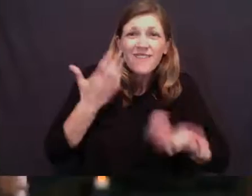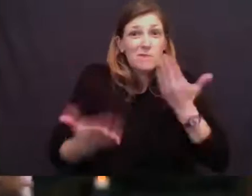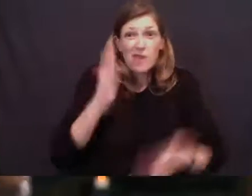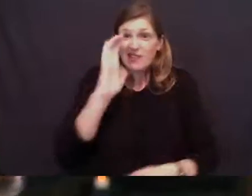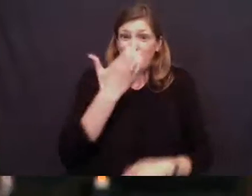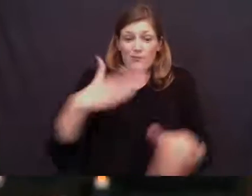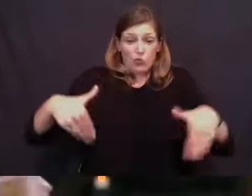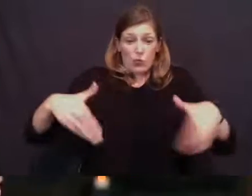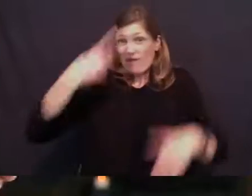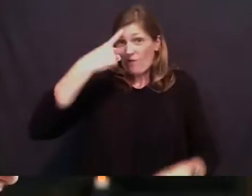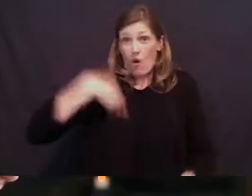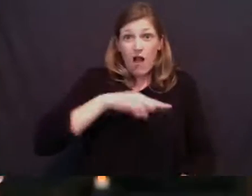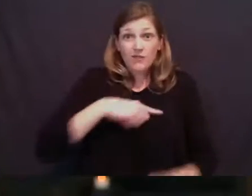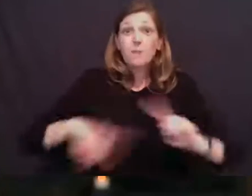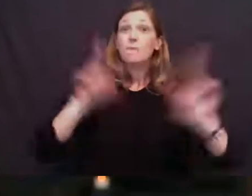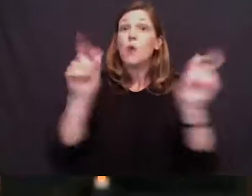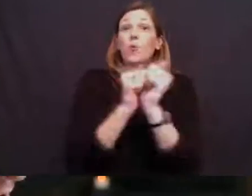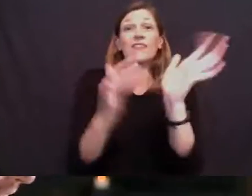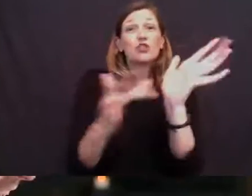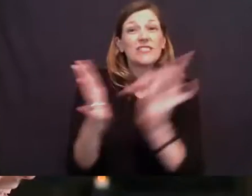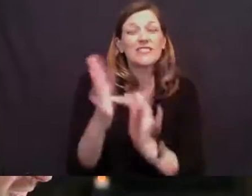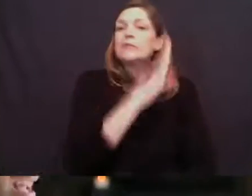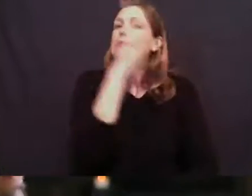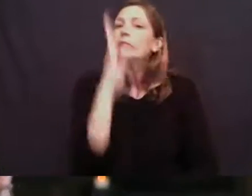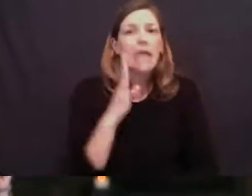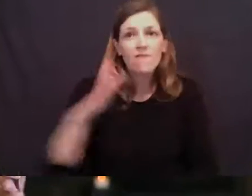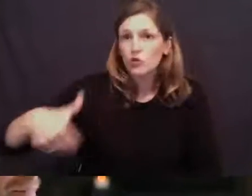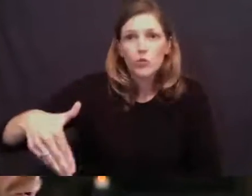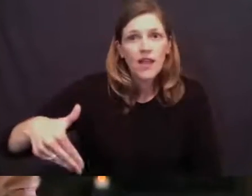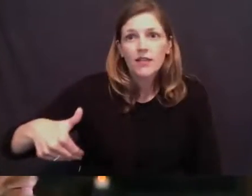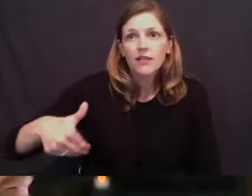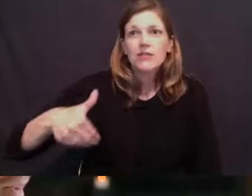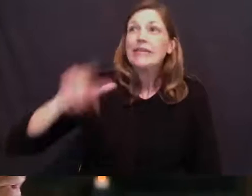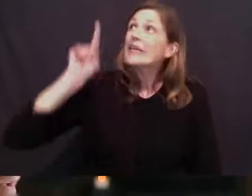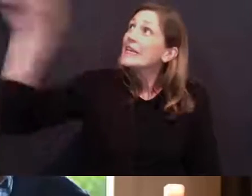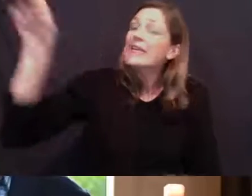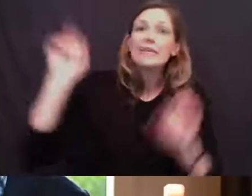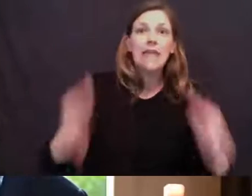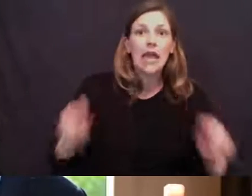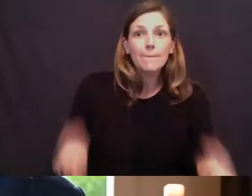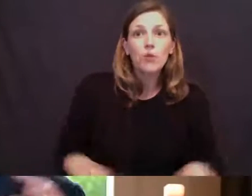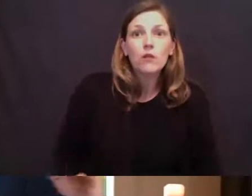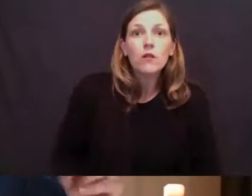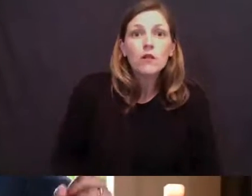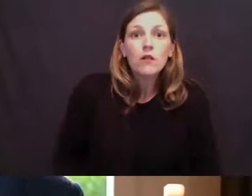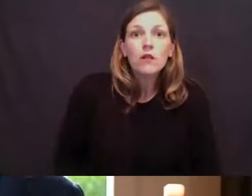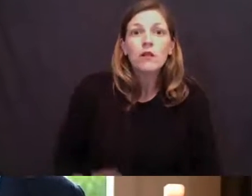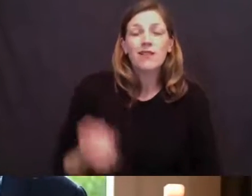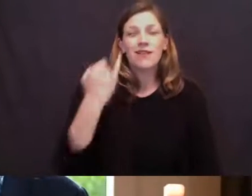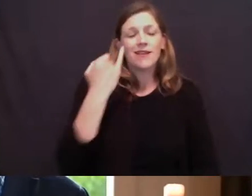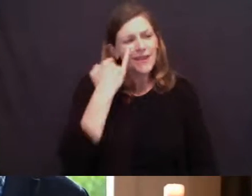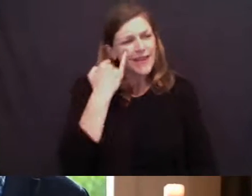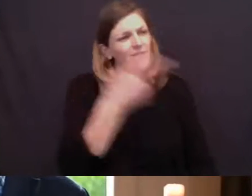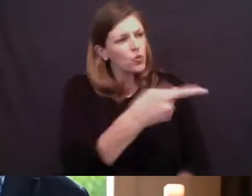to us, but with Jesus, it's never too late. He's able. If you would have been here,